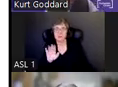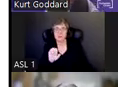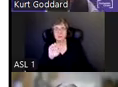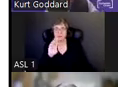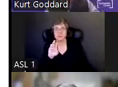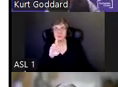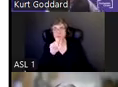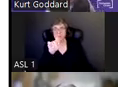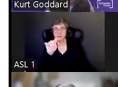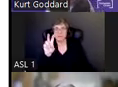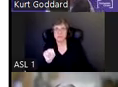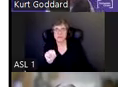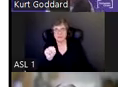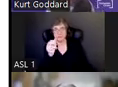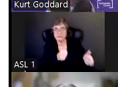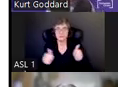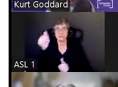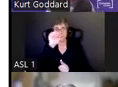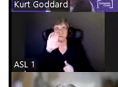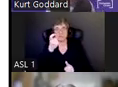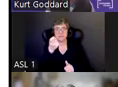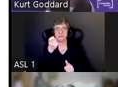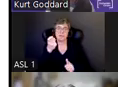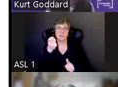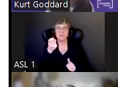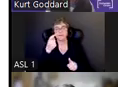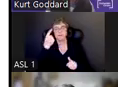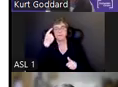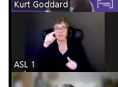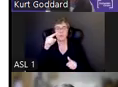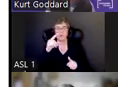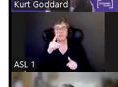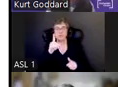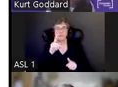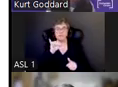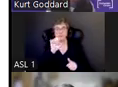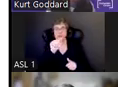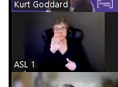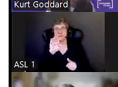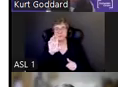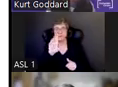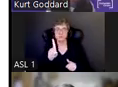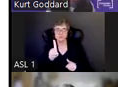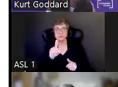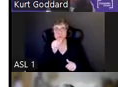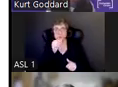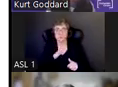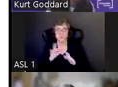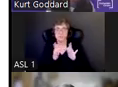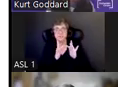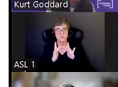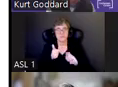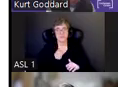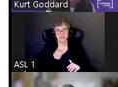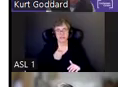of Canada, also known as DON Canada. Kurt Goddard, Executive Director, Legal and Public Affairs of Inclusion